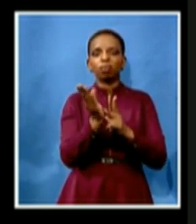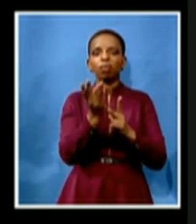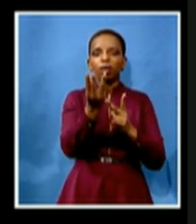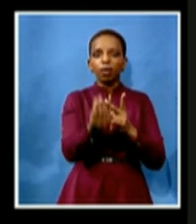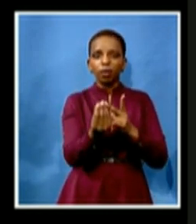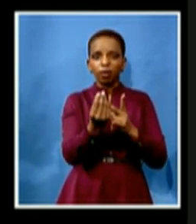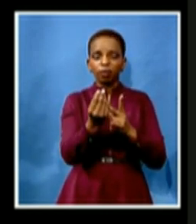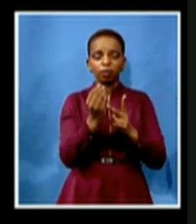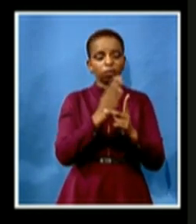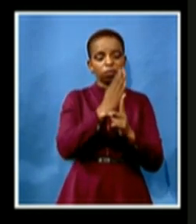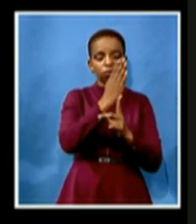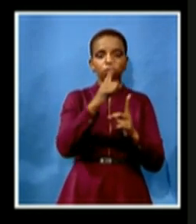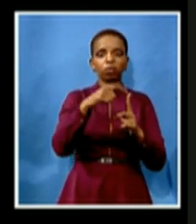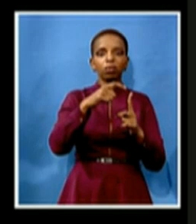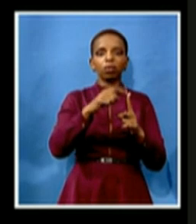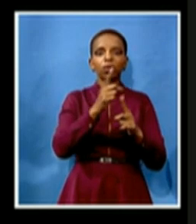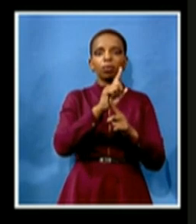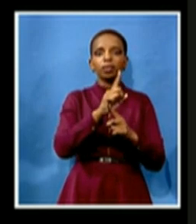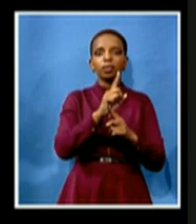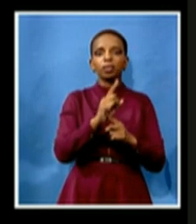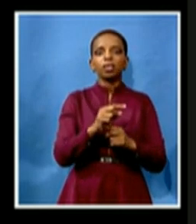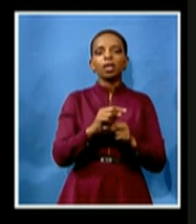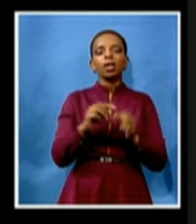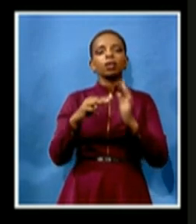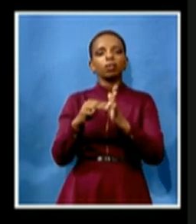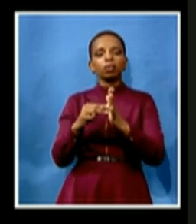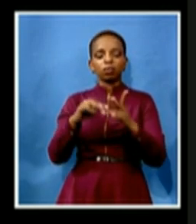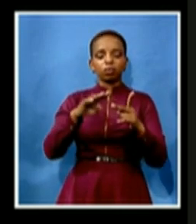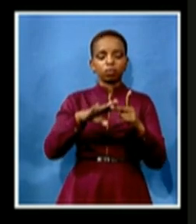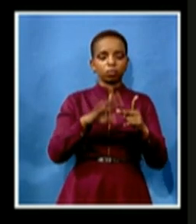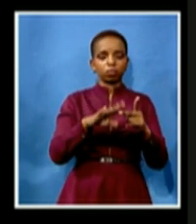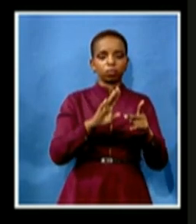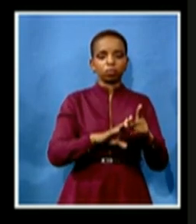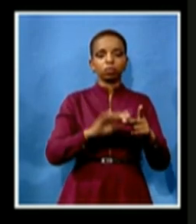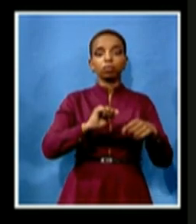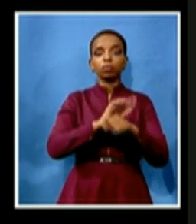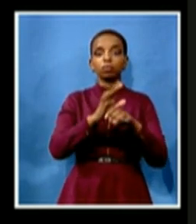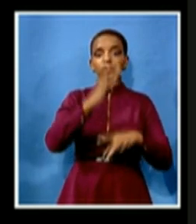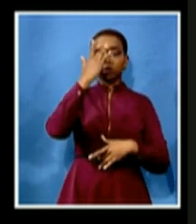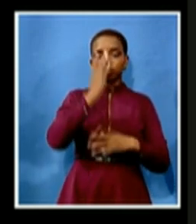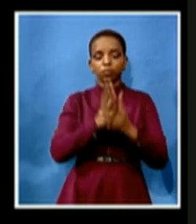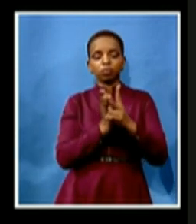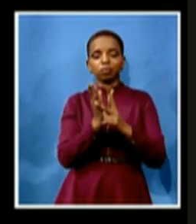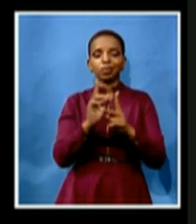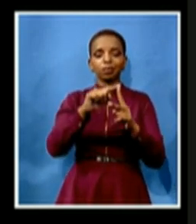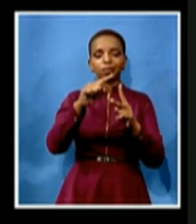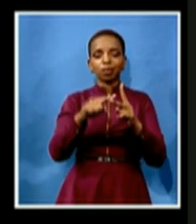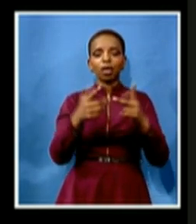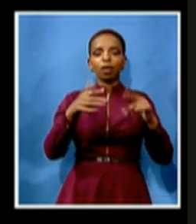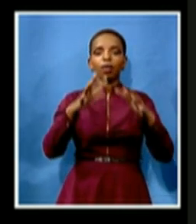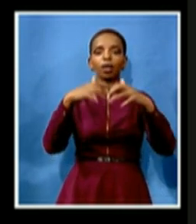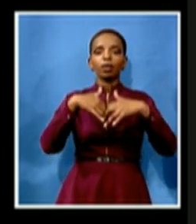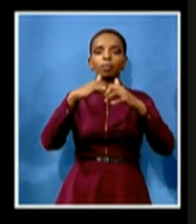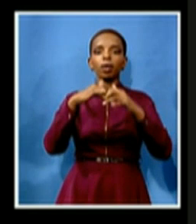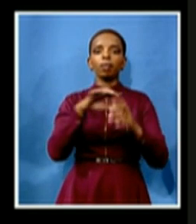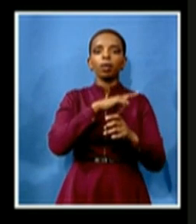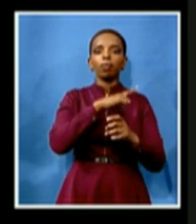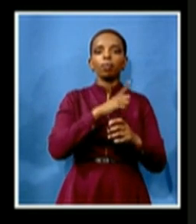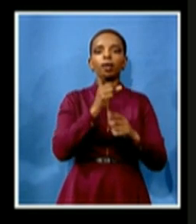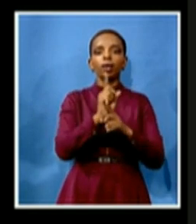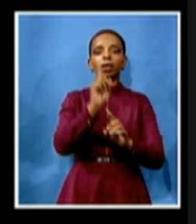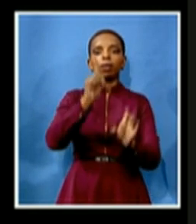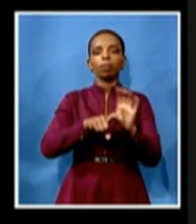aspect. So what we provide as modelers is the evolution and the quantification of the number of cases that we don't see that